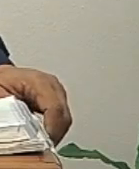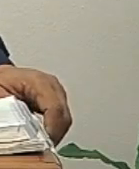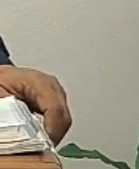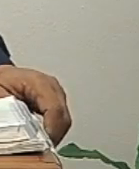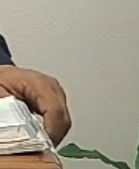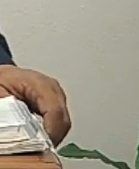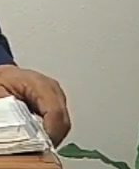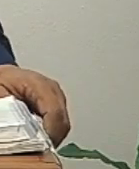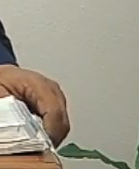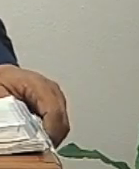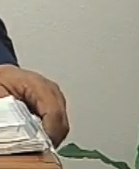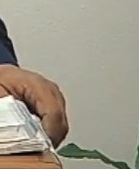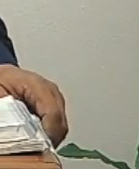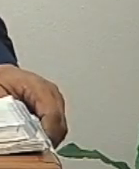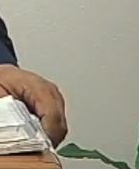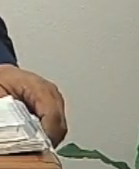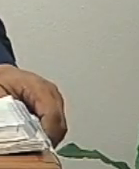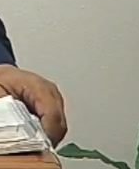hearts.